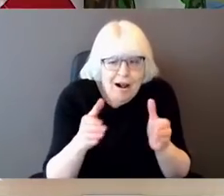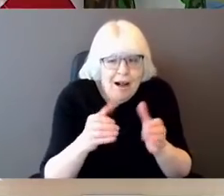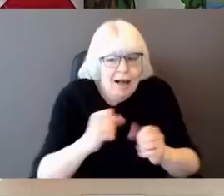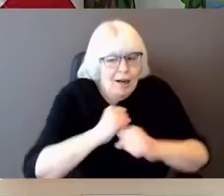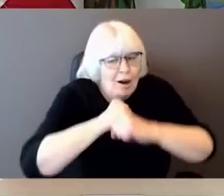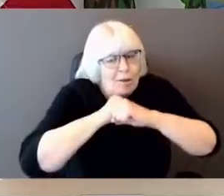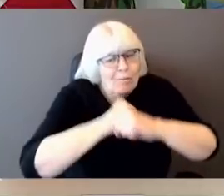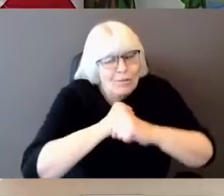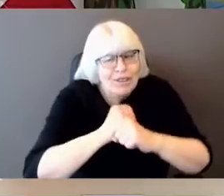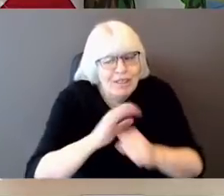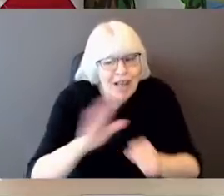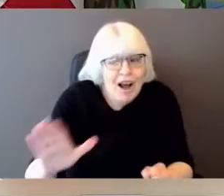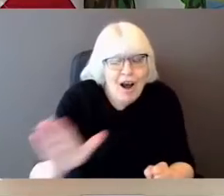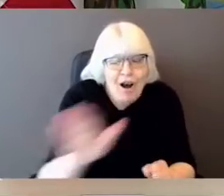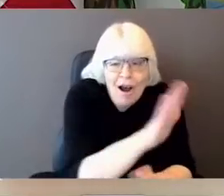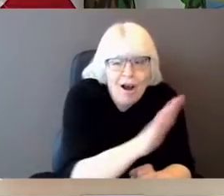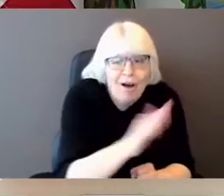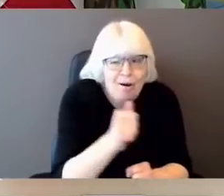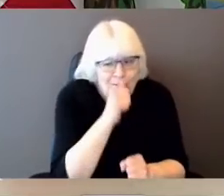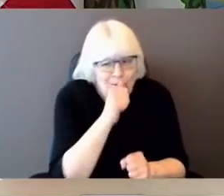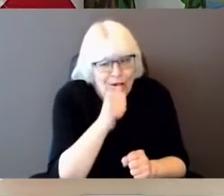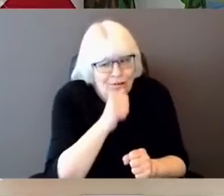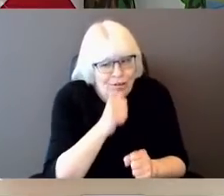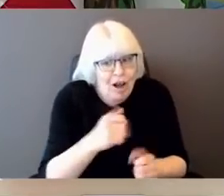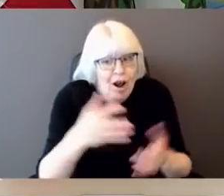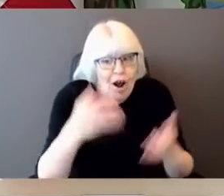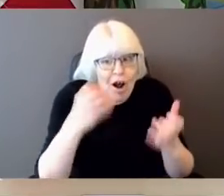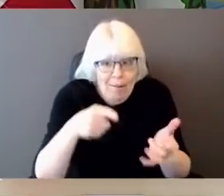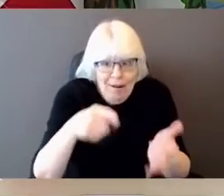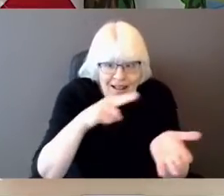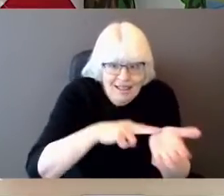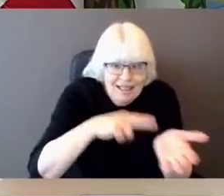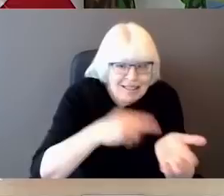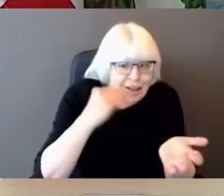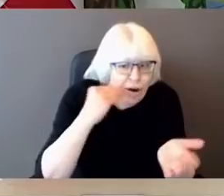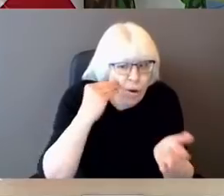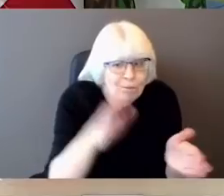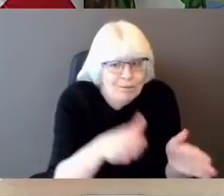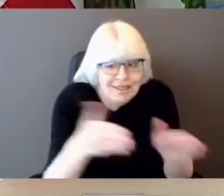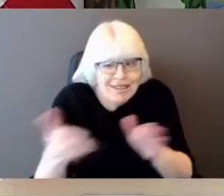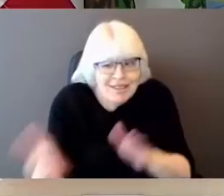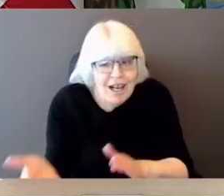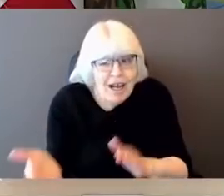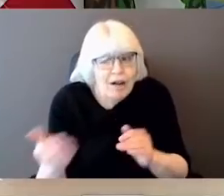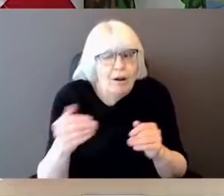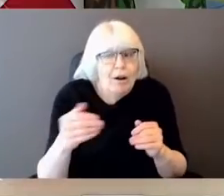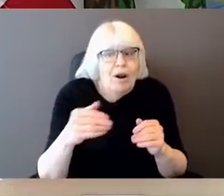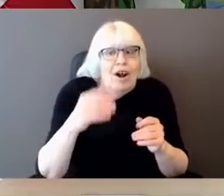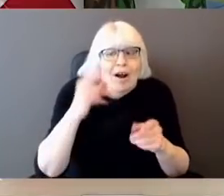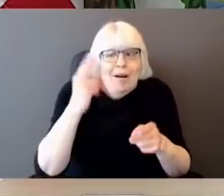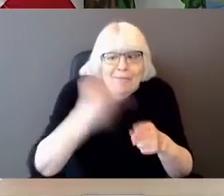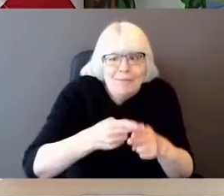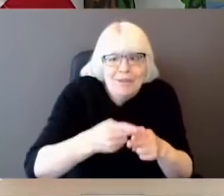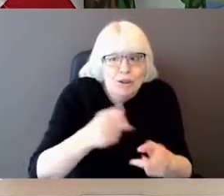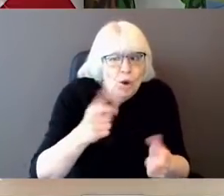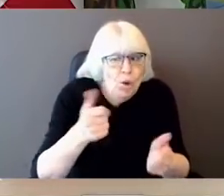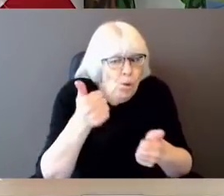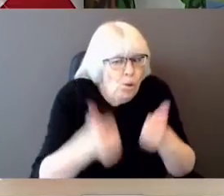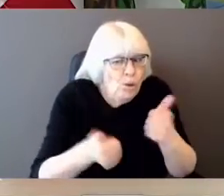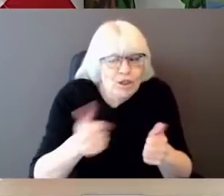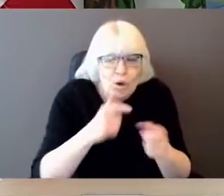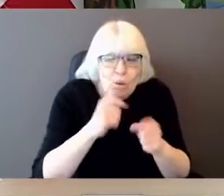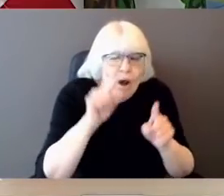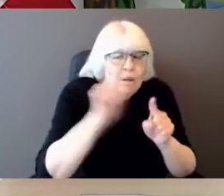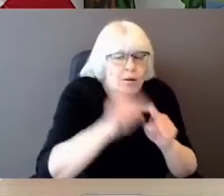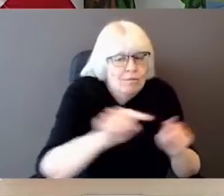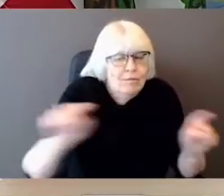on a facility-by-facility basis, but rather will be posted as an aggregate number. We've also had questions regarding the use